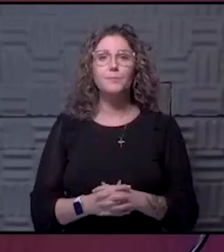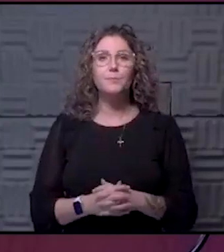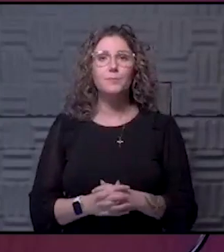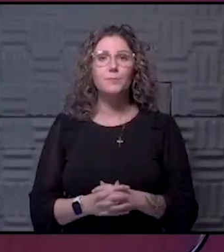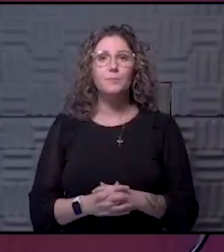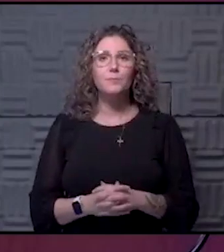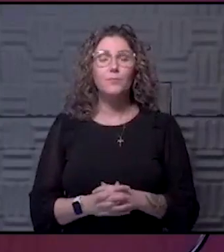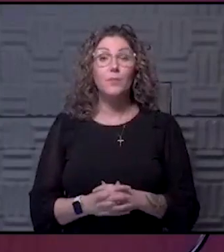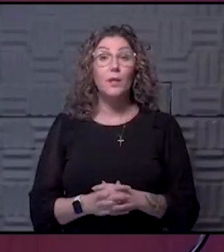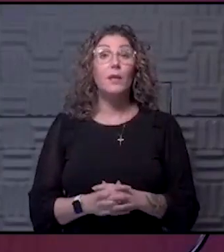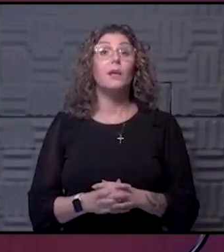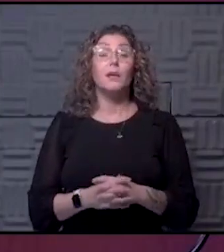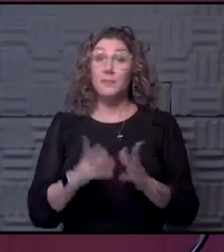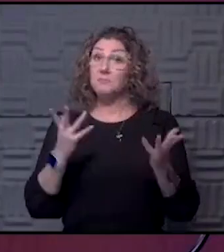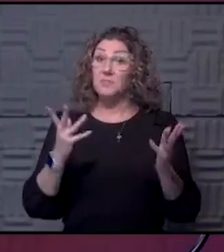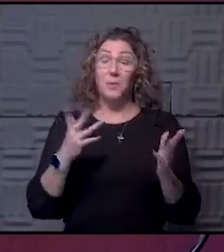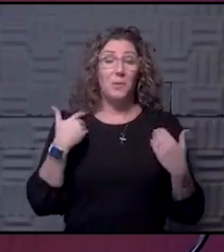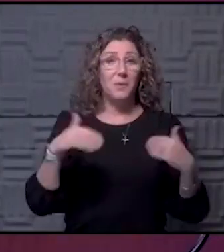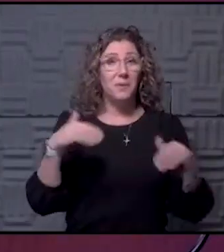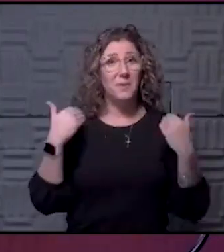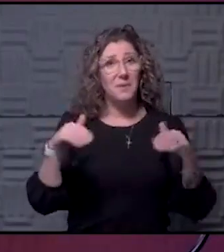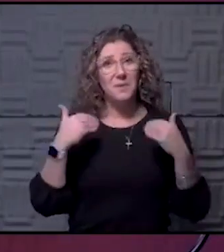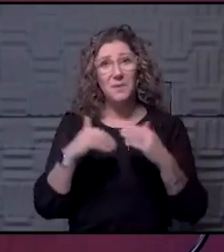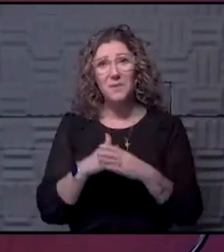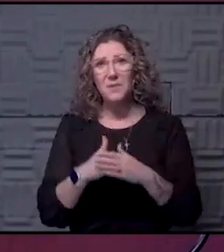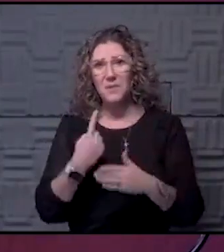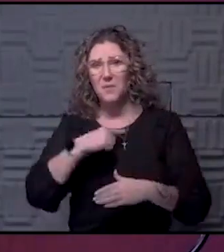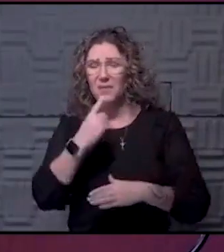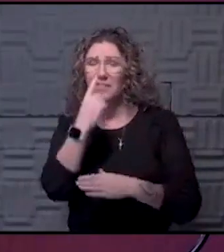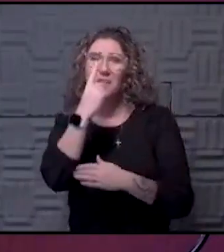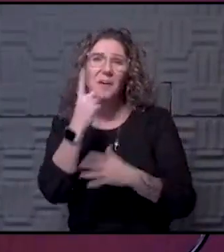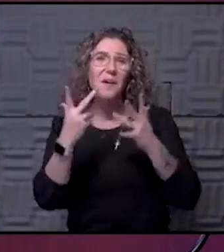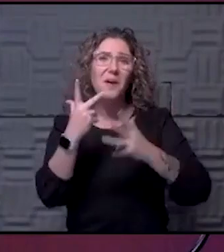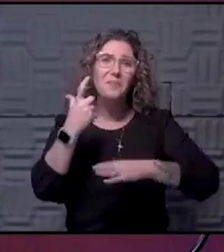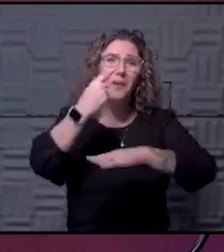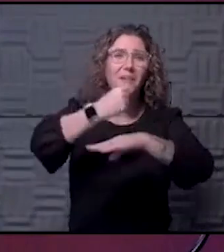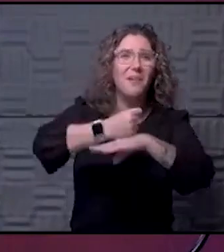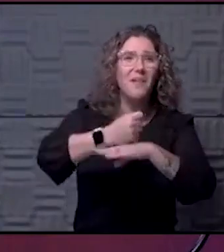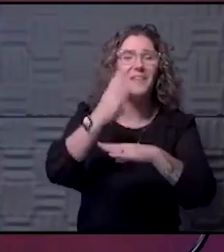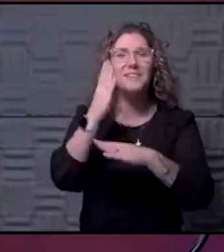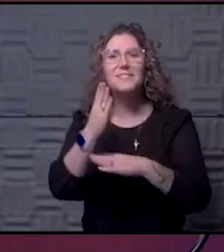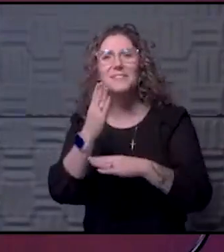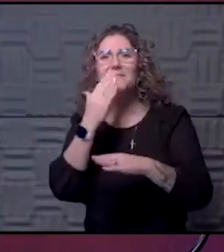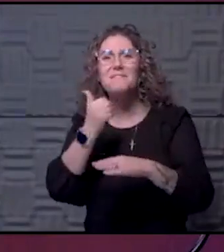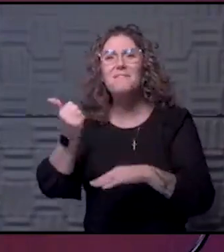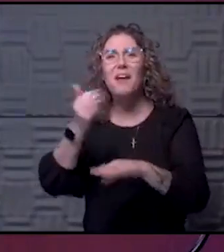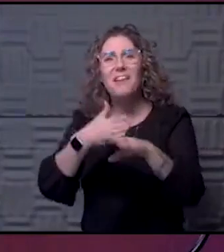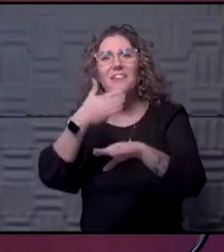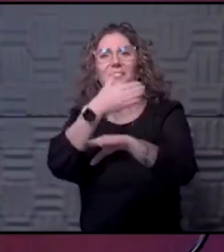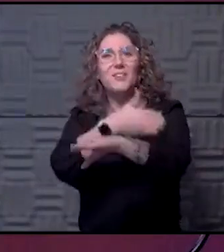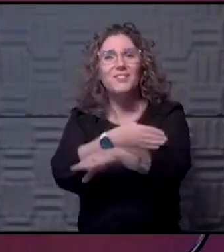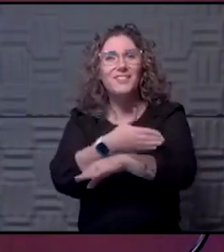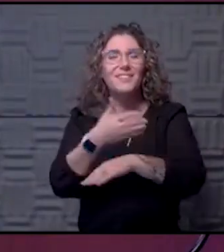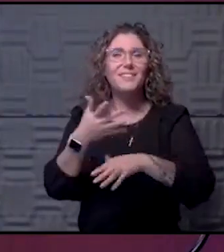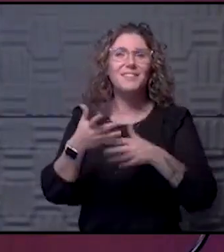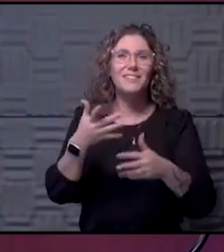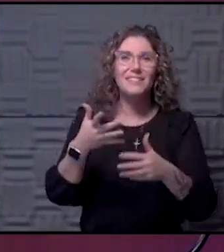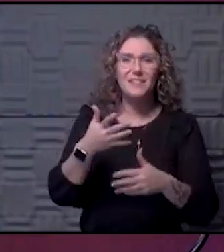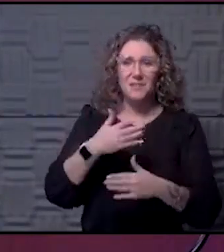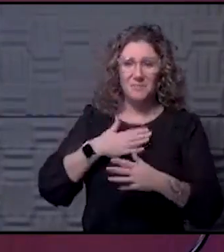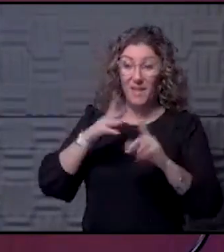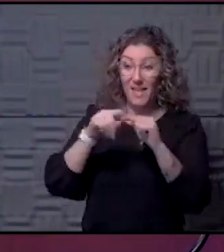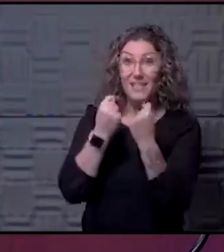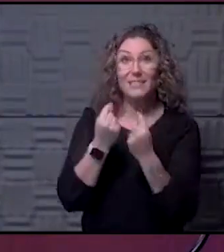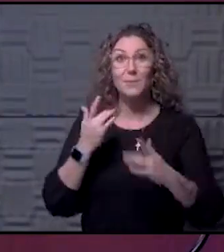It's been a journey. Every time you think like we're going to close it, maybe this means we're on the brink, we're getting better. My team